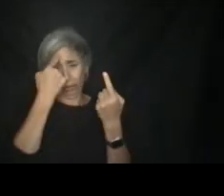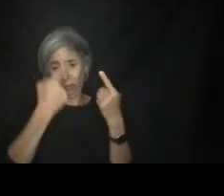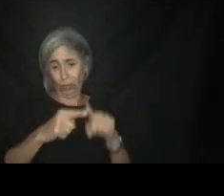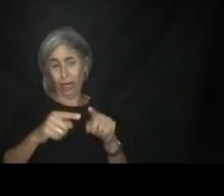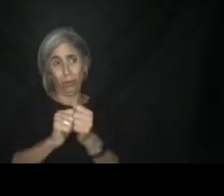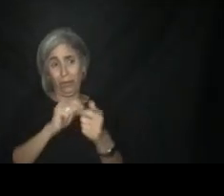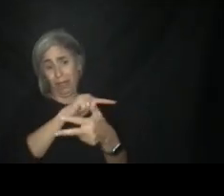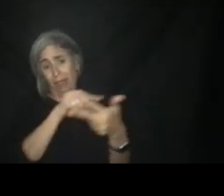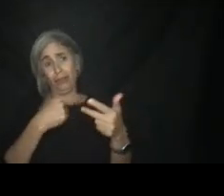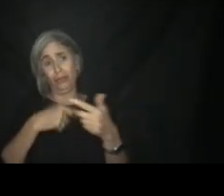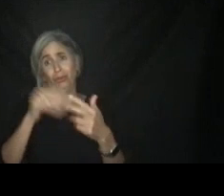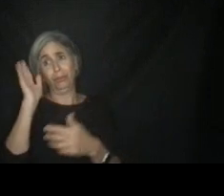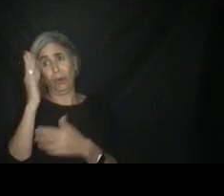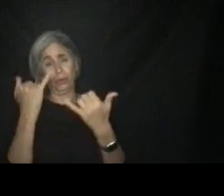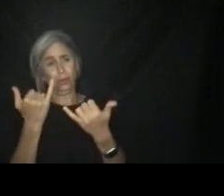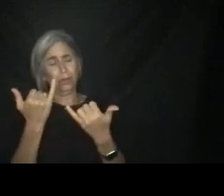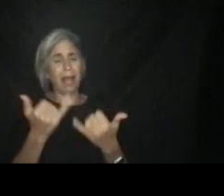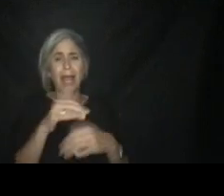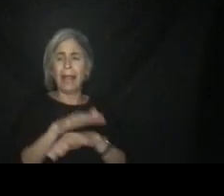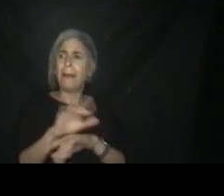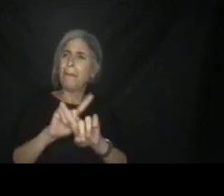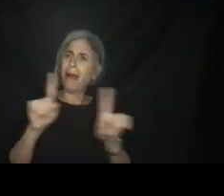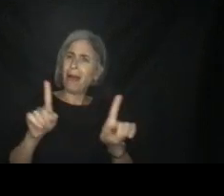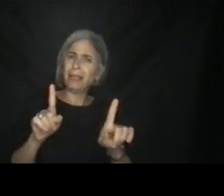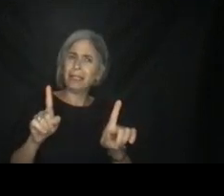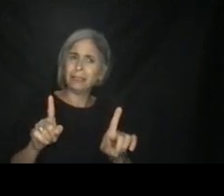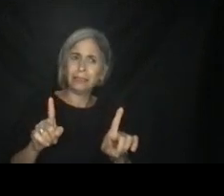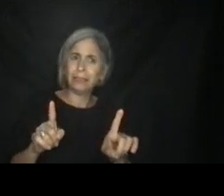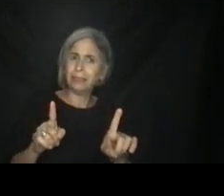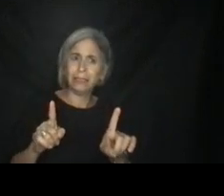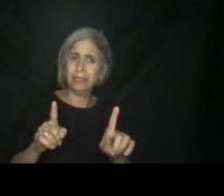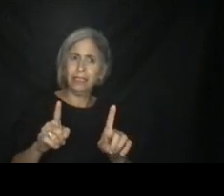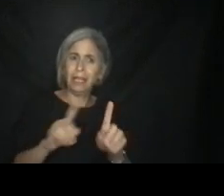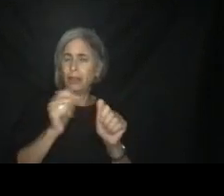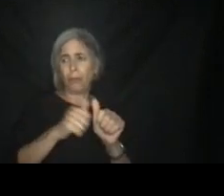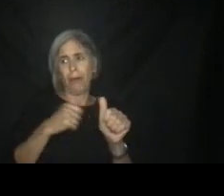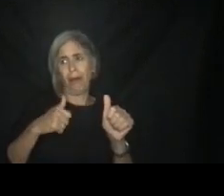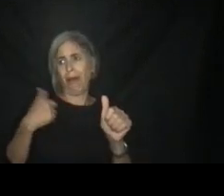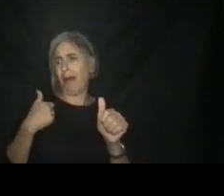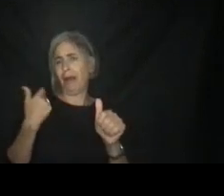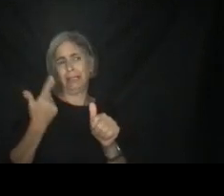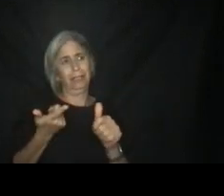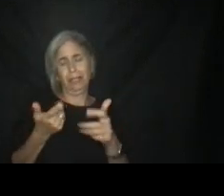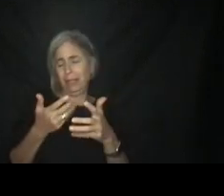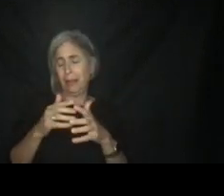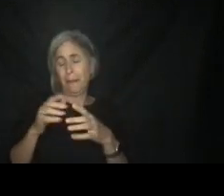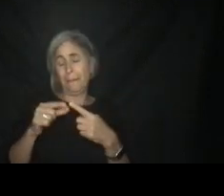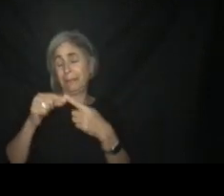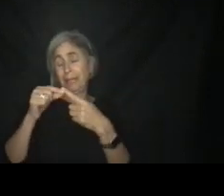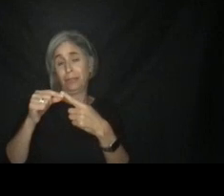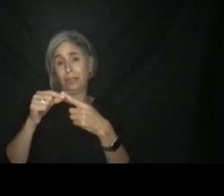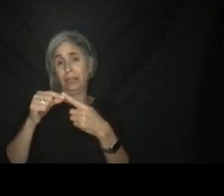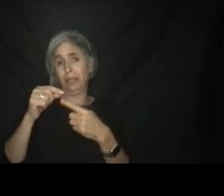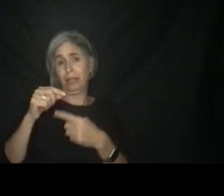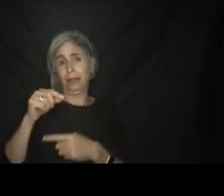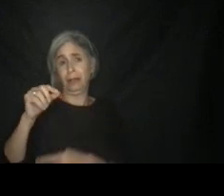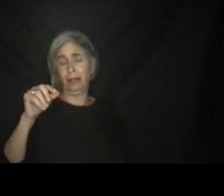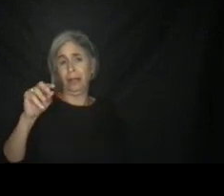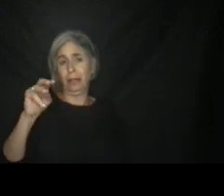tonight, but they leave you away hanging behind in their dust, with the exception of former Mayor Hay, who